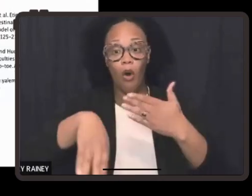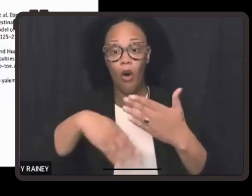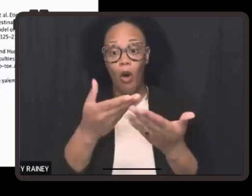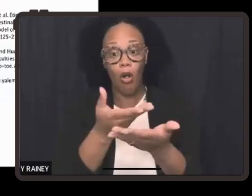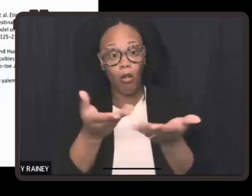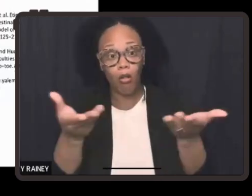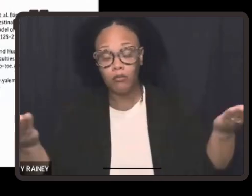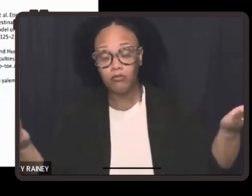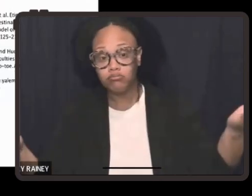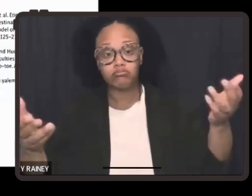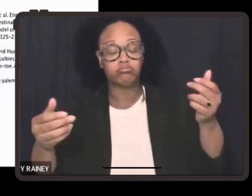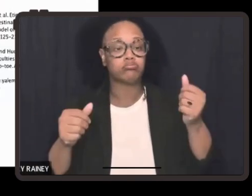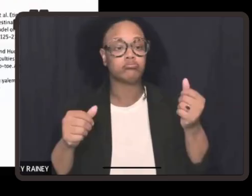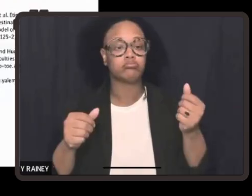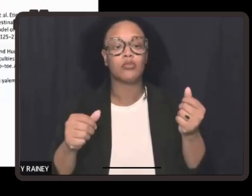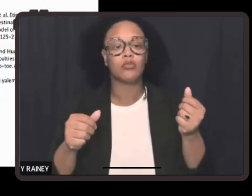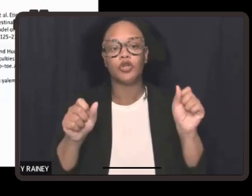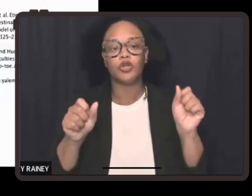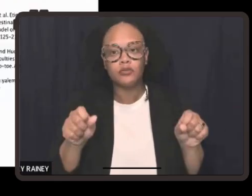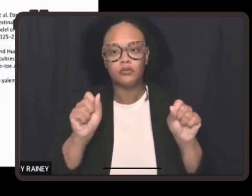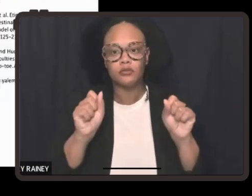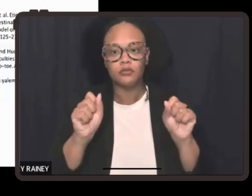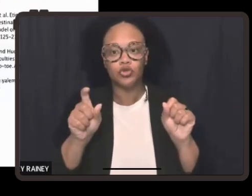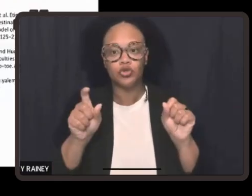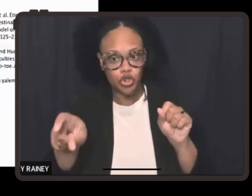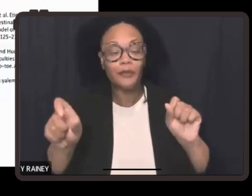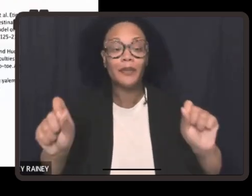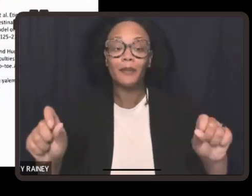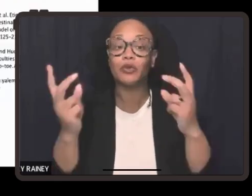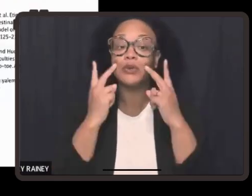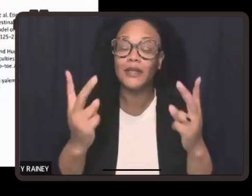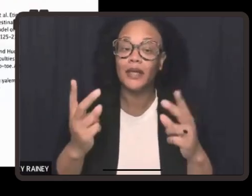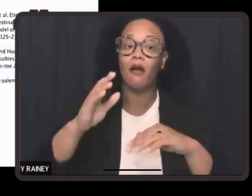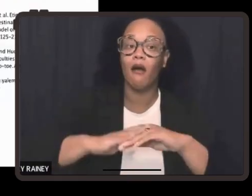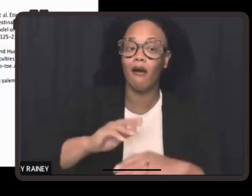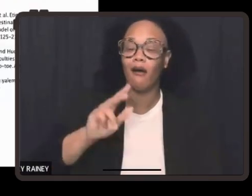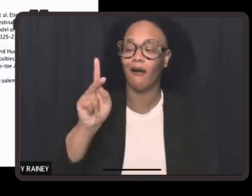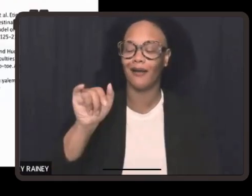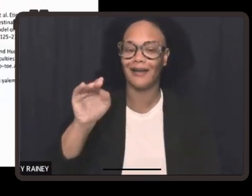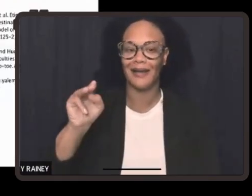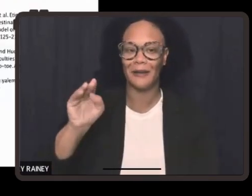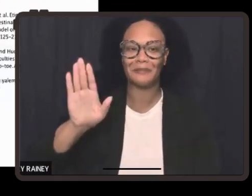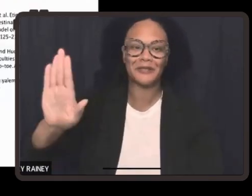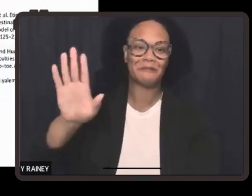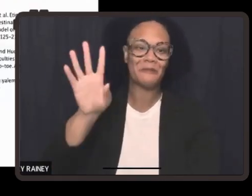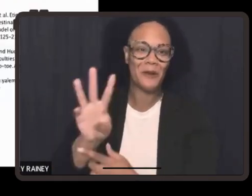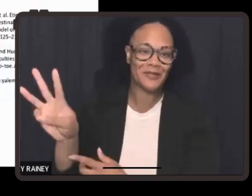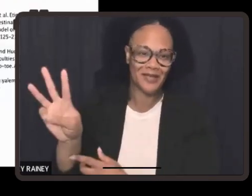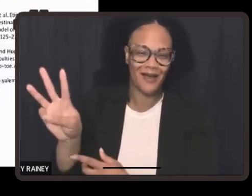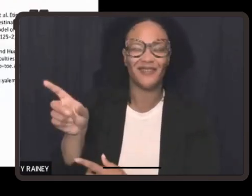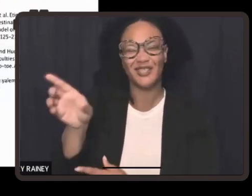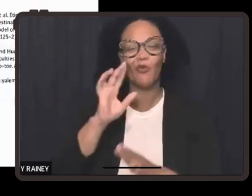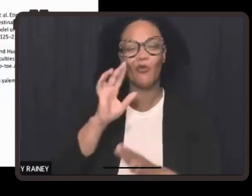be available on Kim's website. And she will show you the website at the end of the presentation.